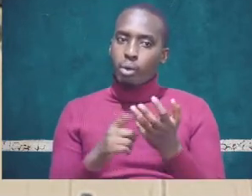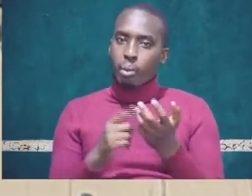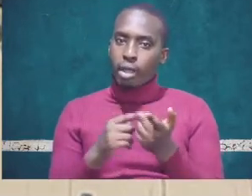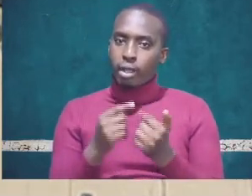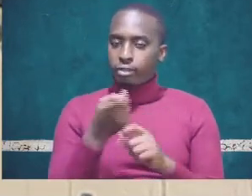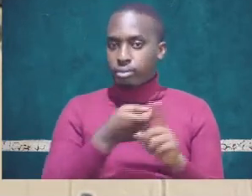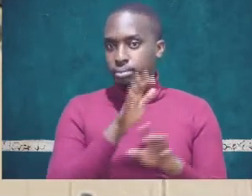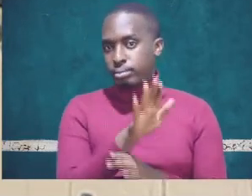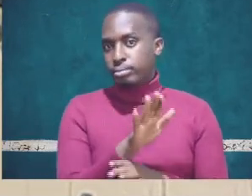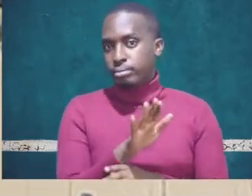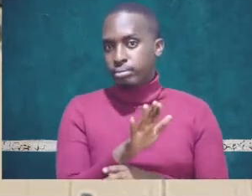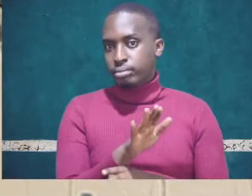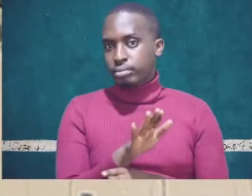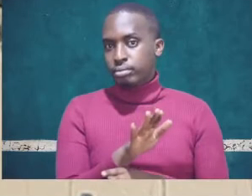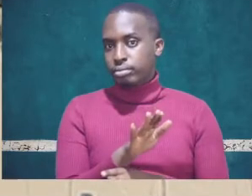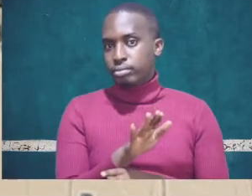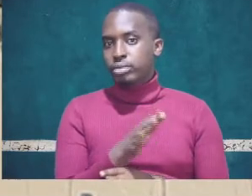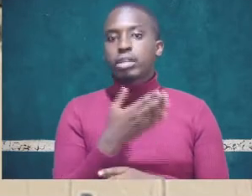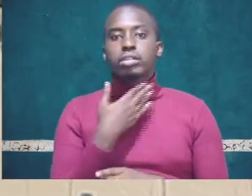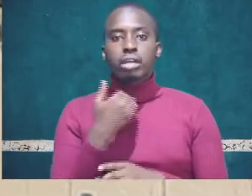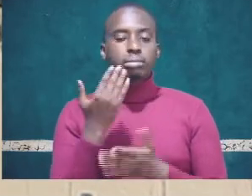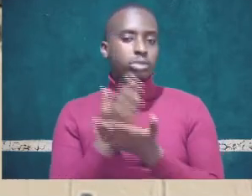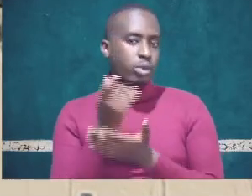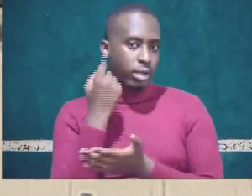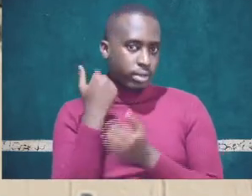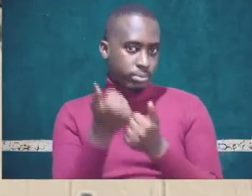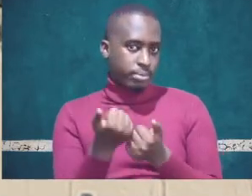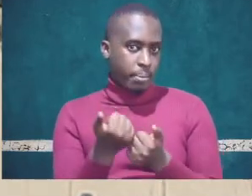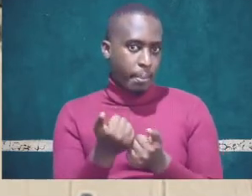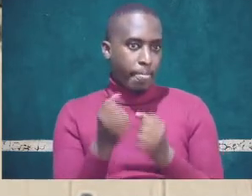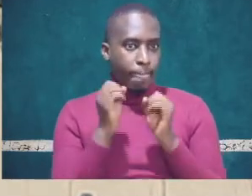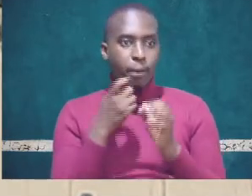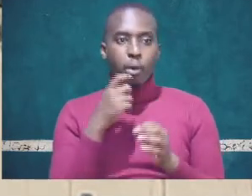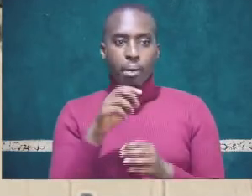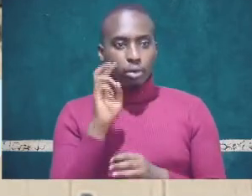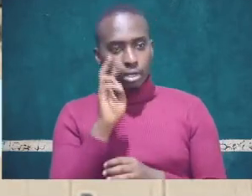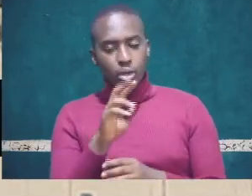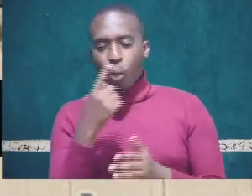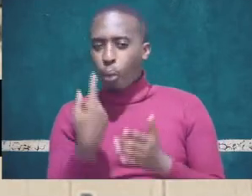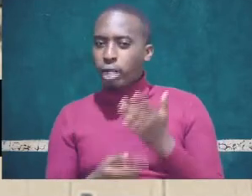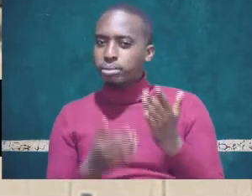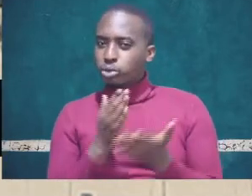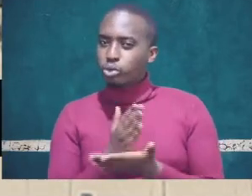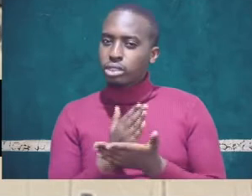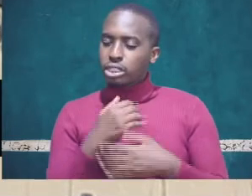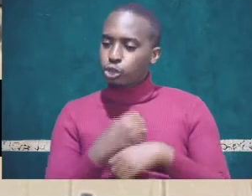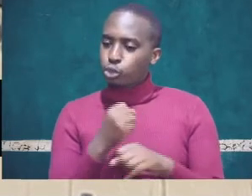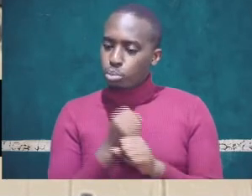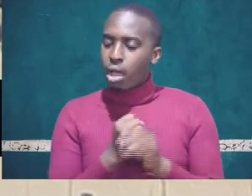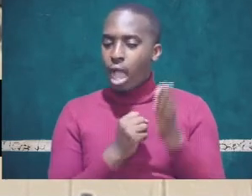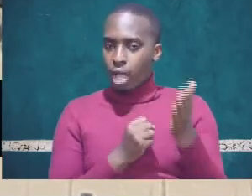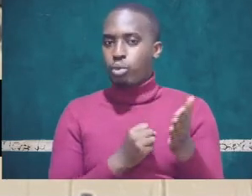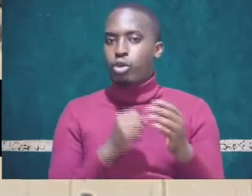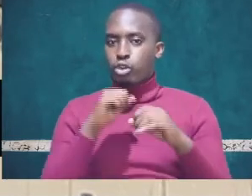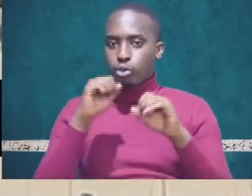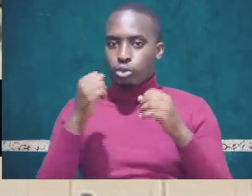scenario? So I want you to understand this very well. So you must reason out, what could be factors that may lead